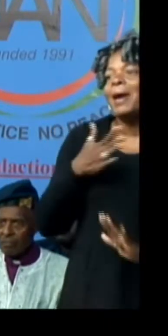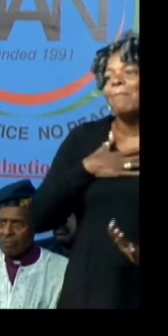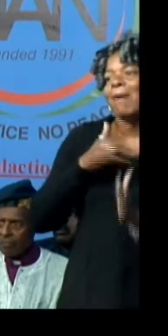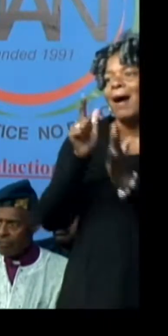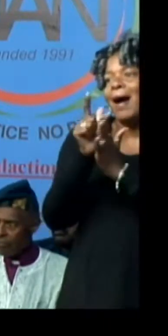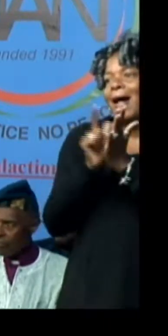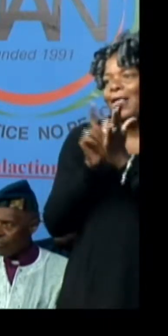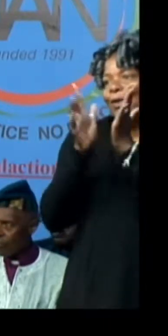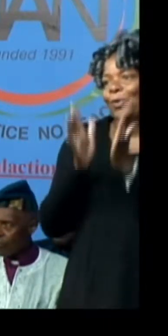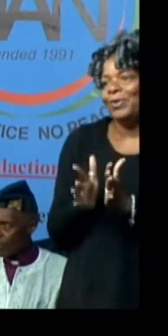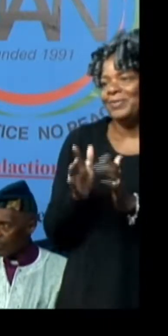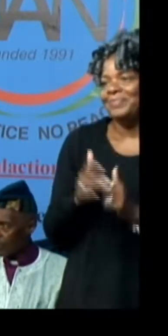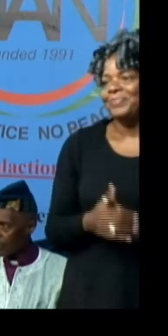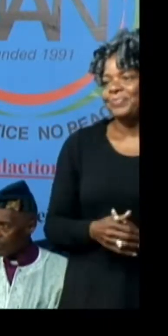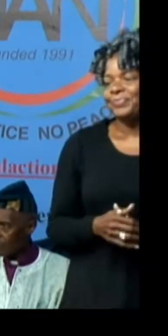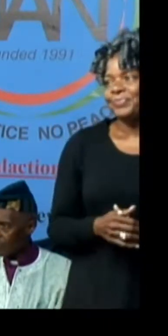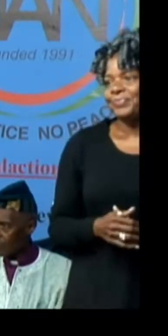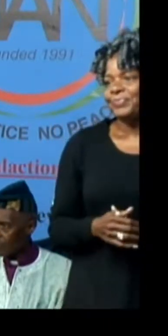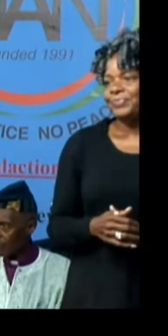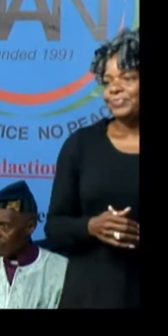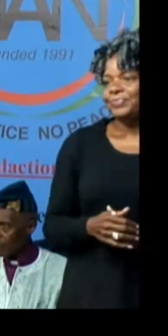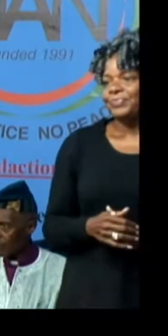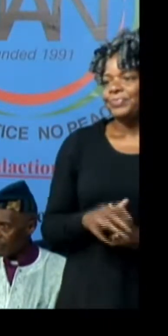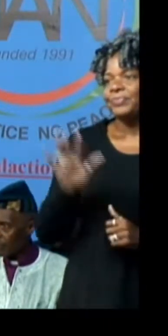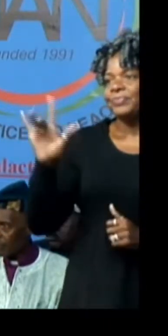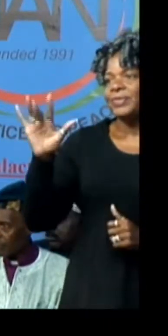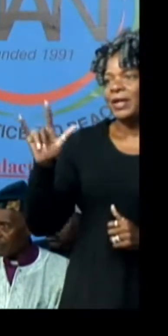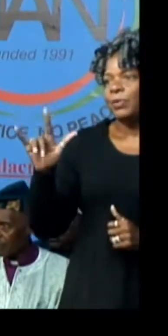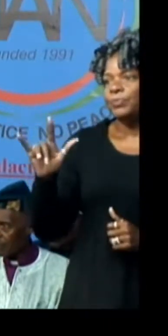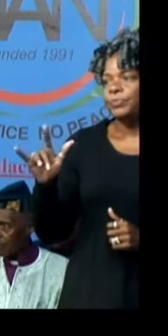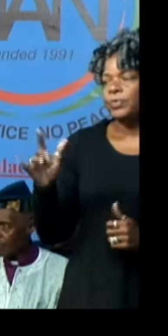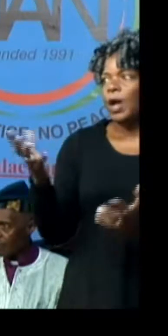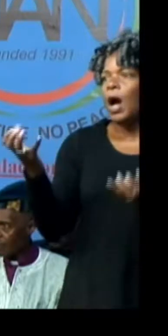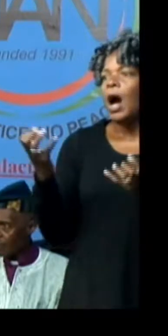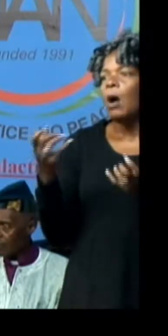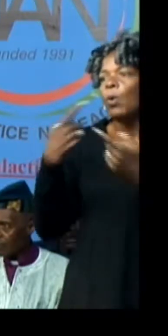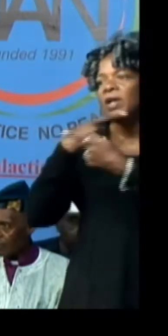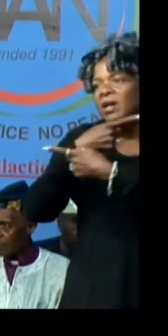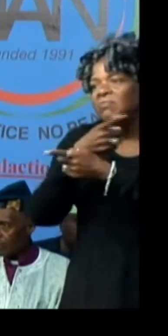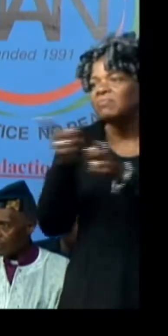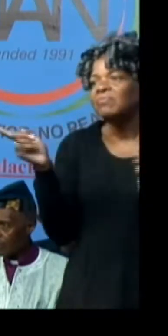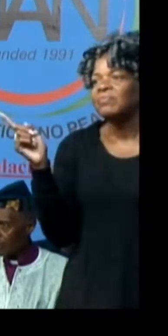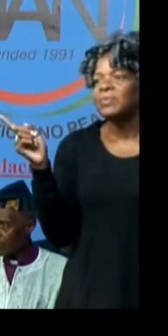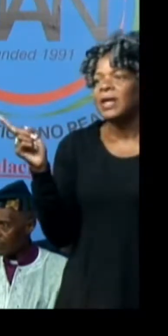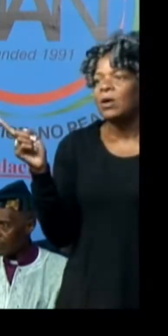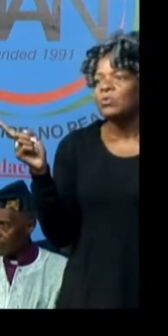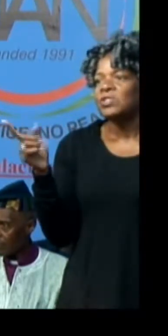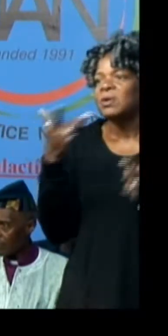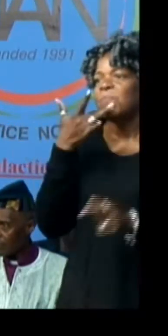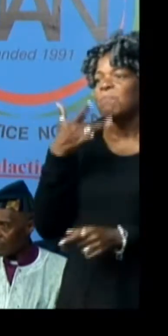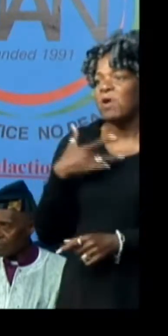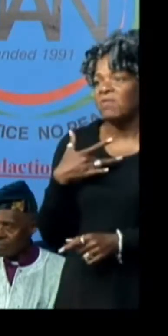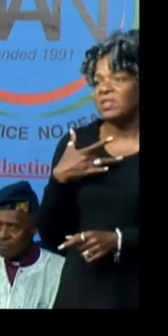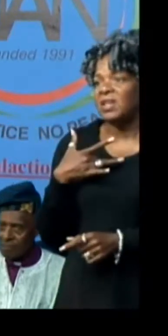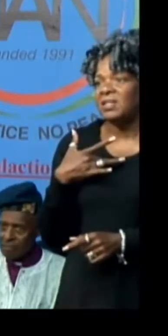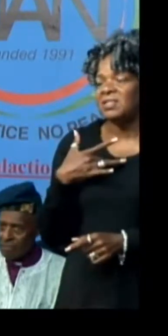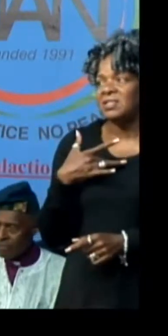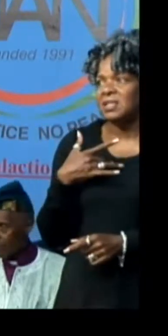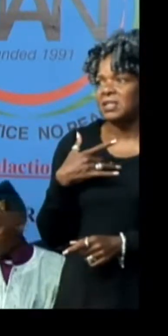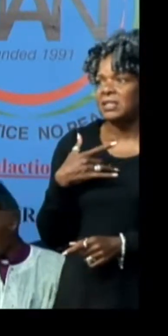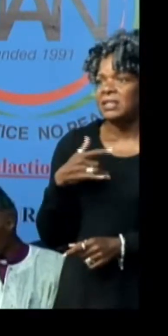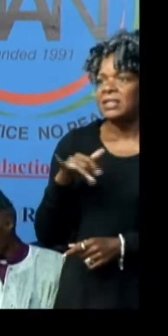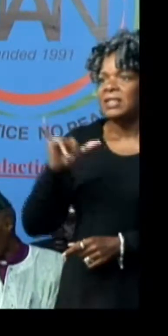acknowledge. First, I want to acknowledge the birthday of Ilyasa Shabazz, one of the daughters of Malcolm